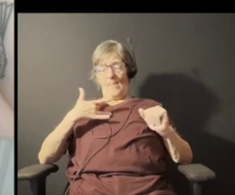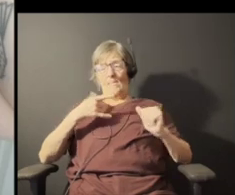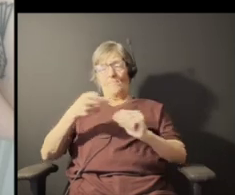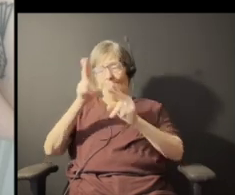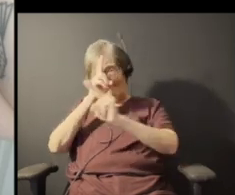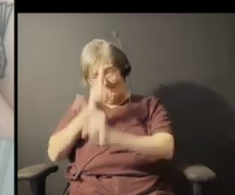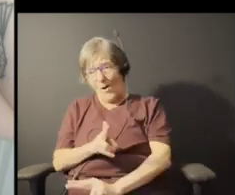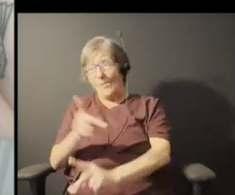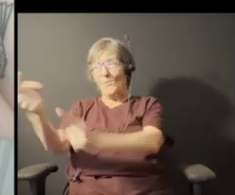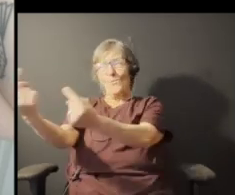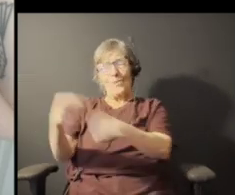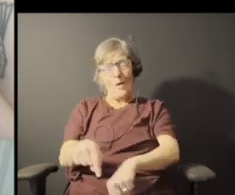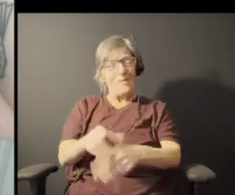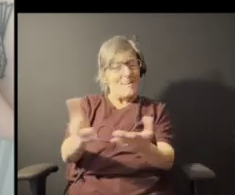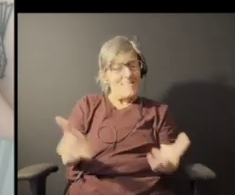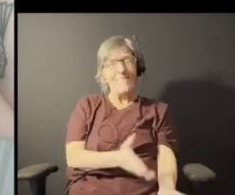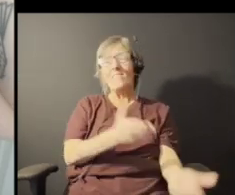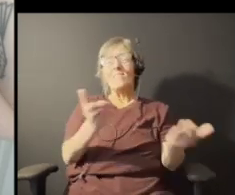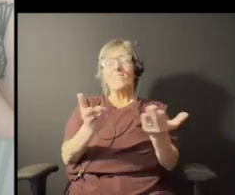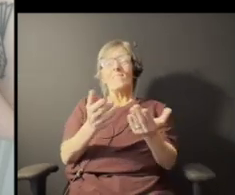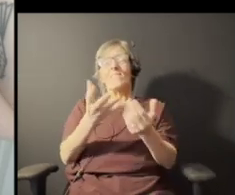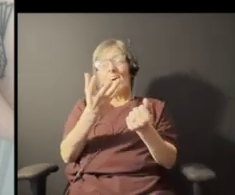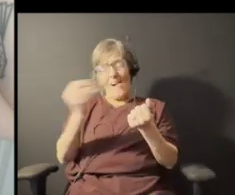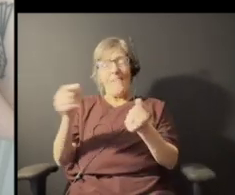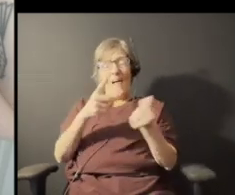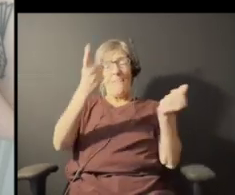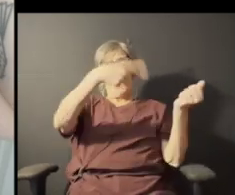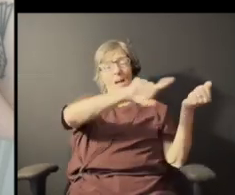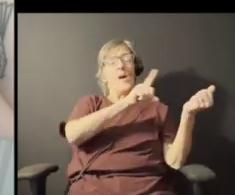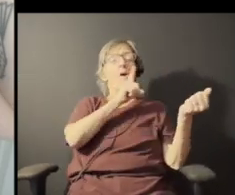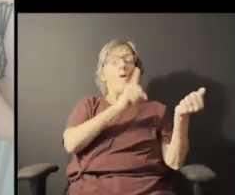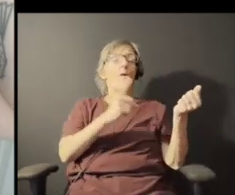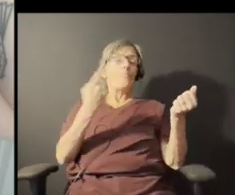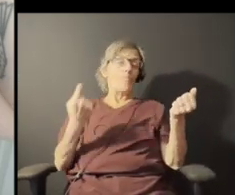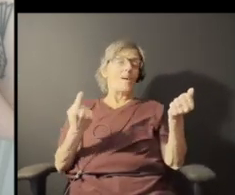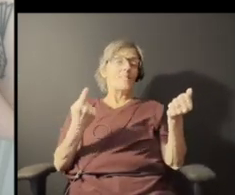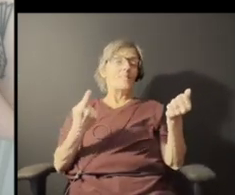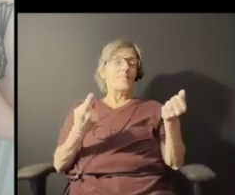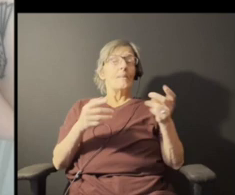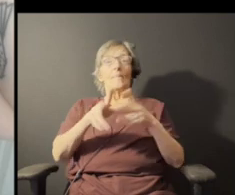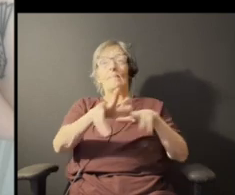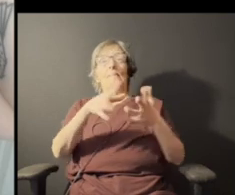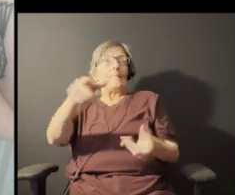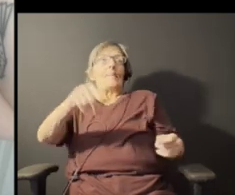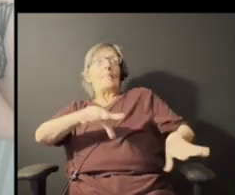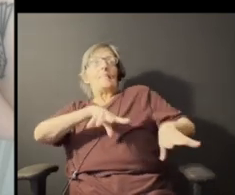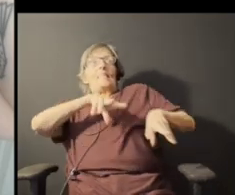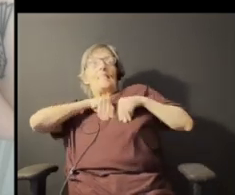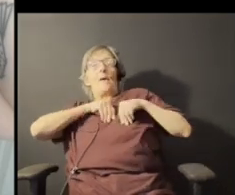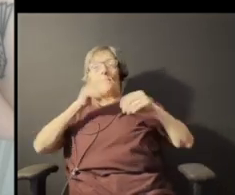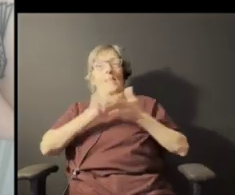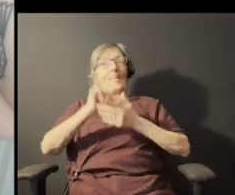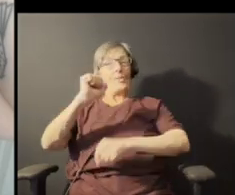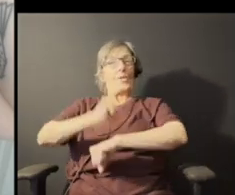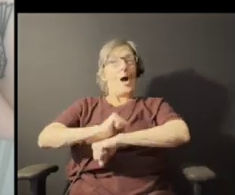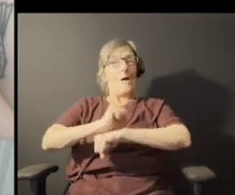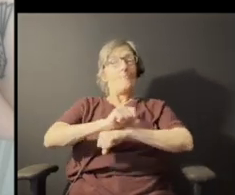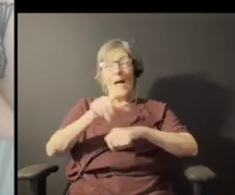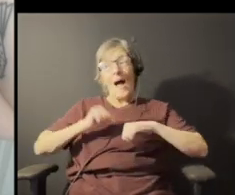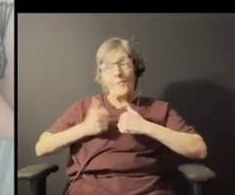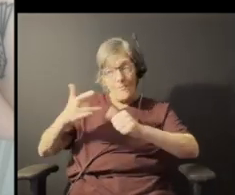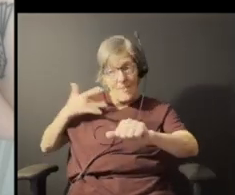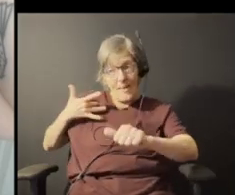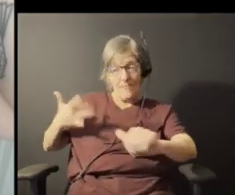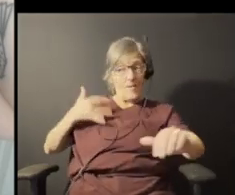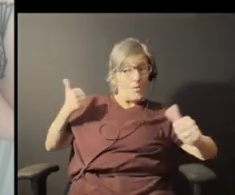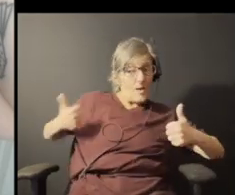so honored for them to be there, because they're the ones that are being vulnerable in the moment. And so I'm like, how are you